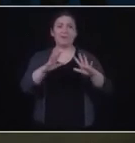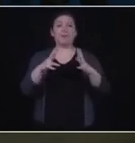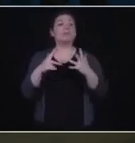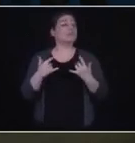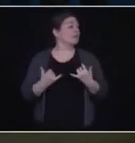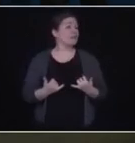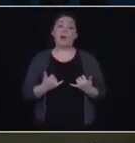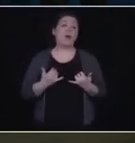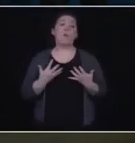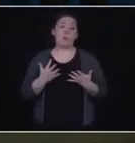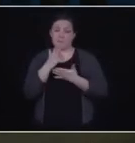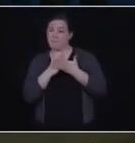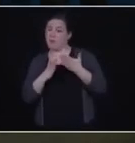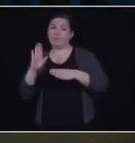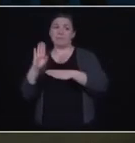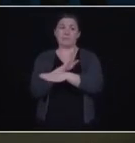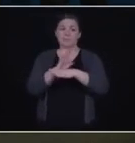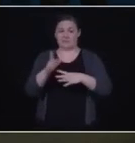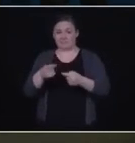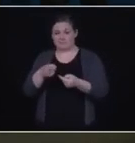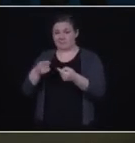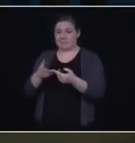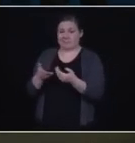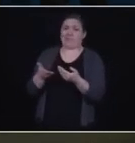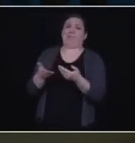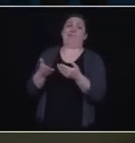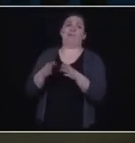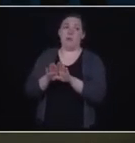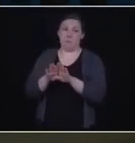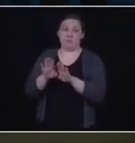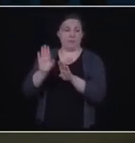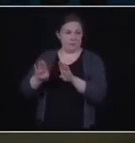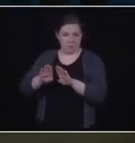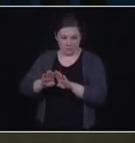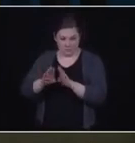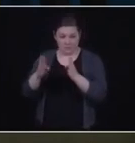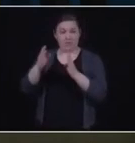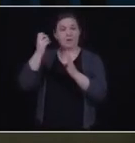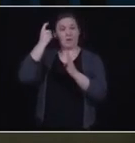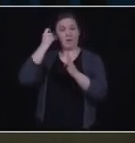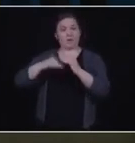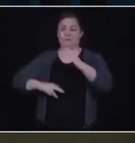non-essential businesses to operate with 25% limits within their individual businesses.